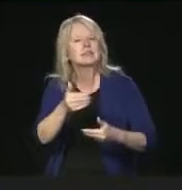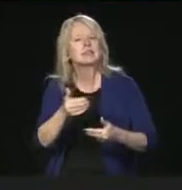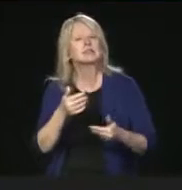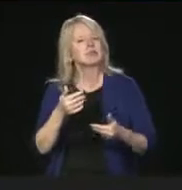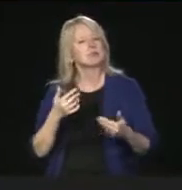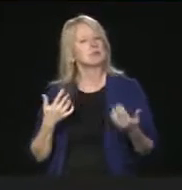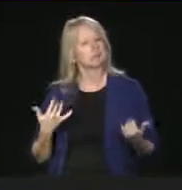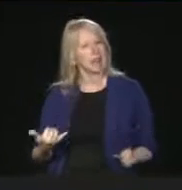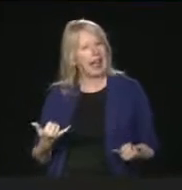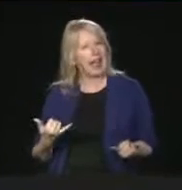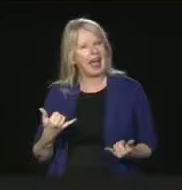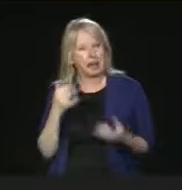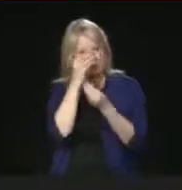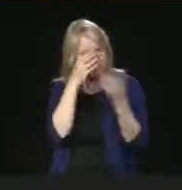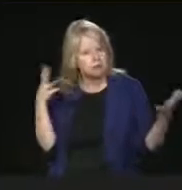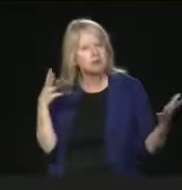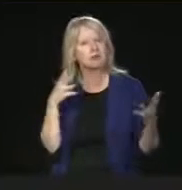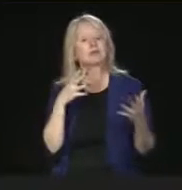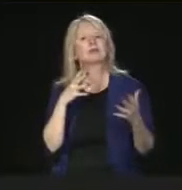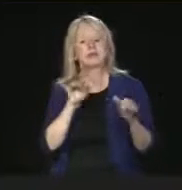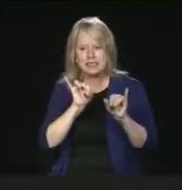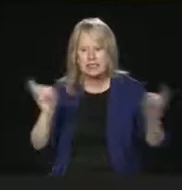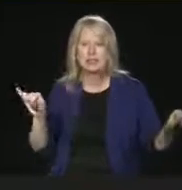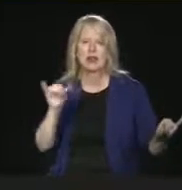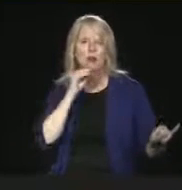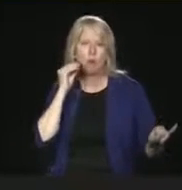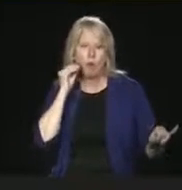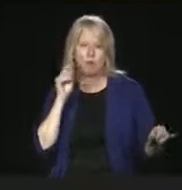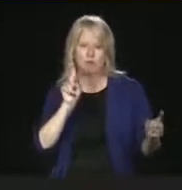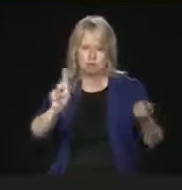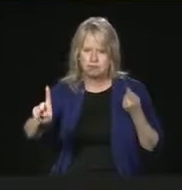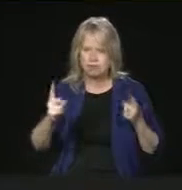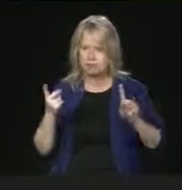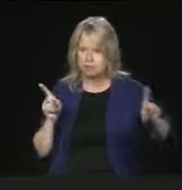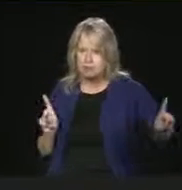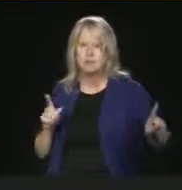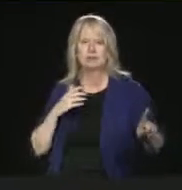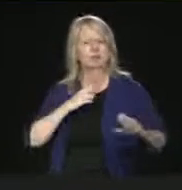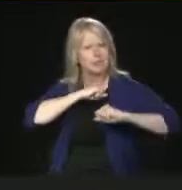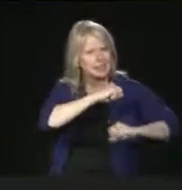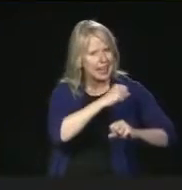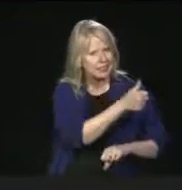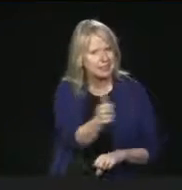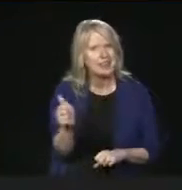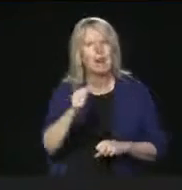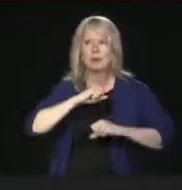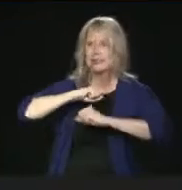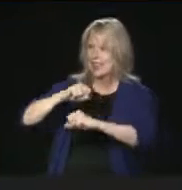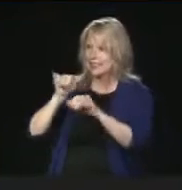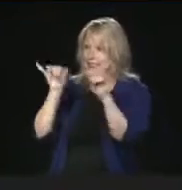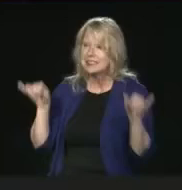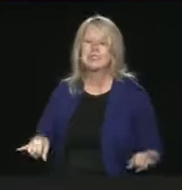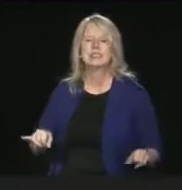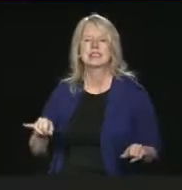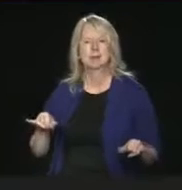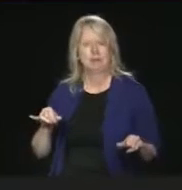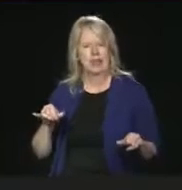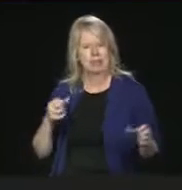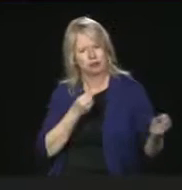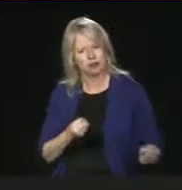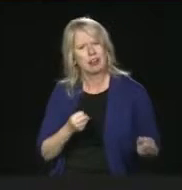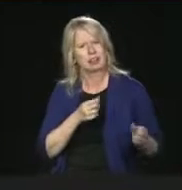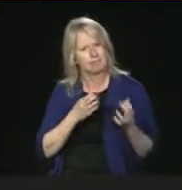people, stay home, engage in social distancing, protect yourselves, protect our system, and let's get through this strongly as a